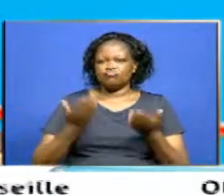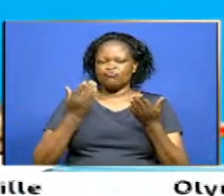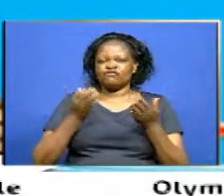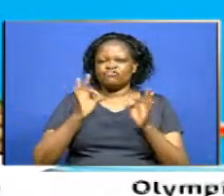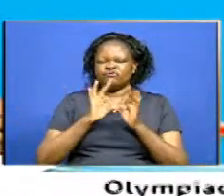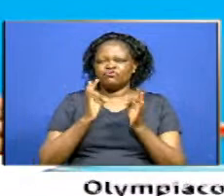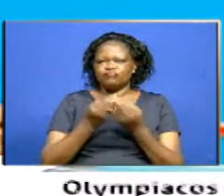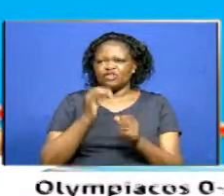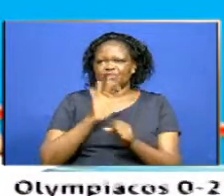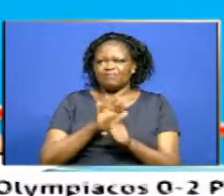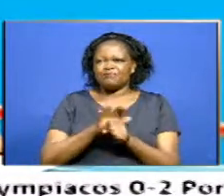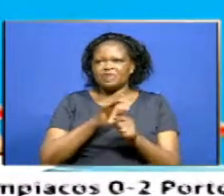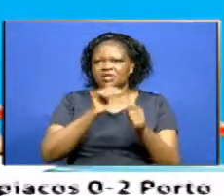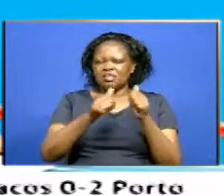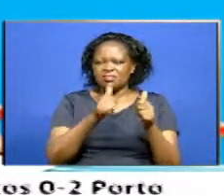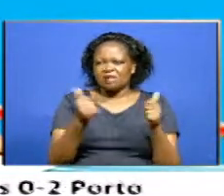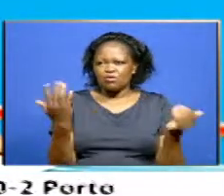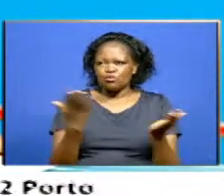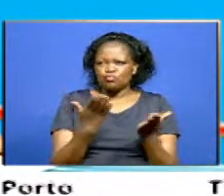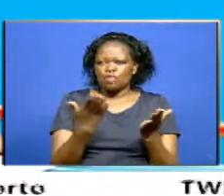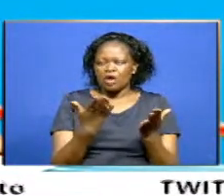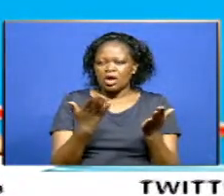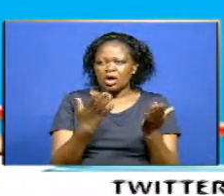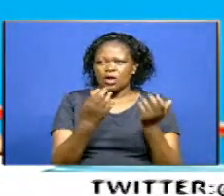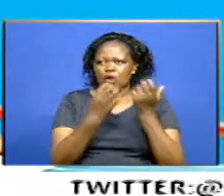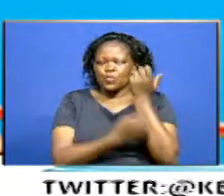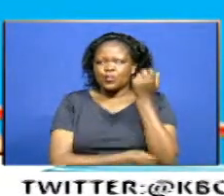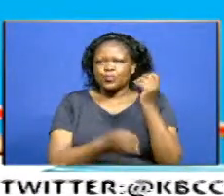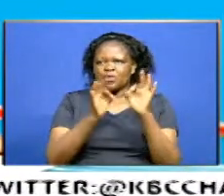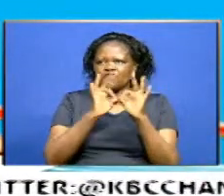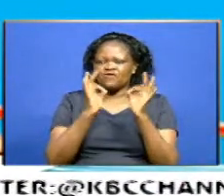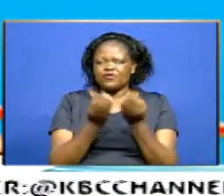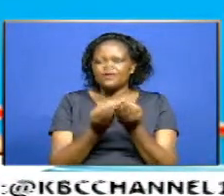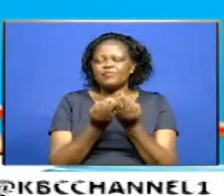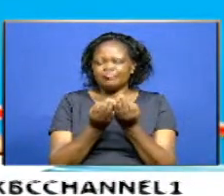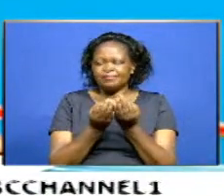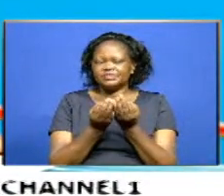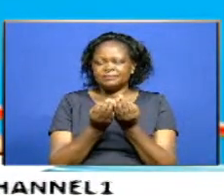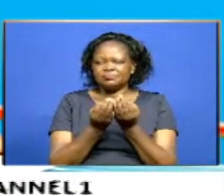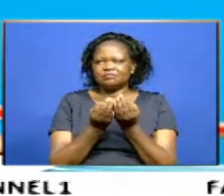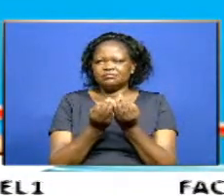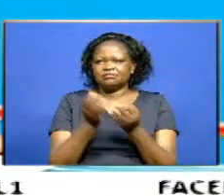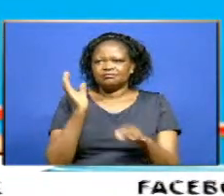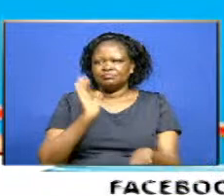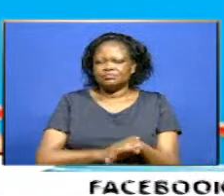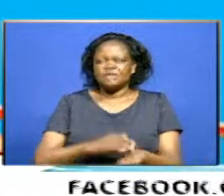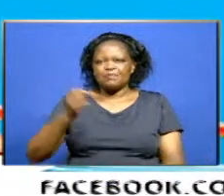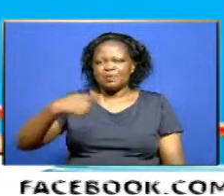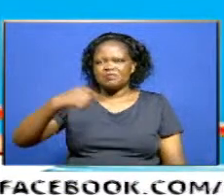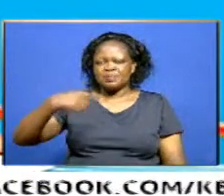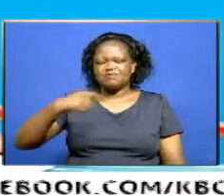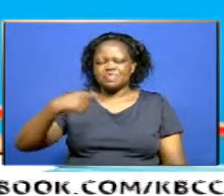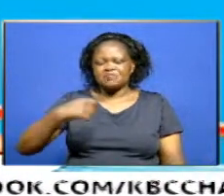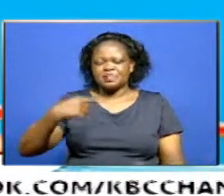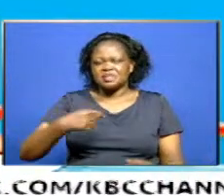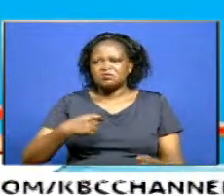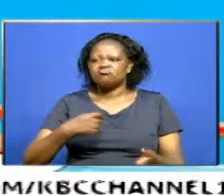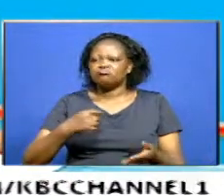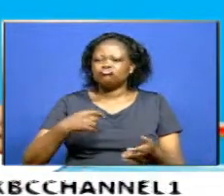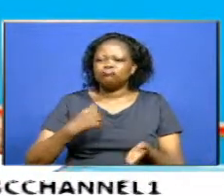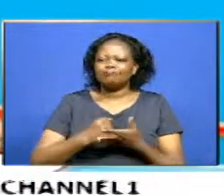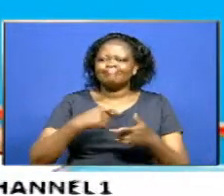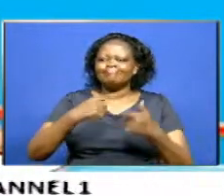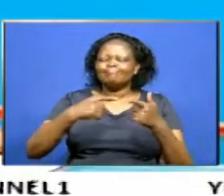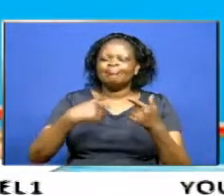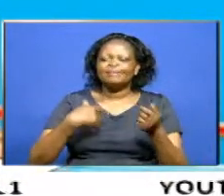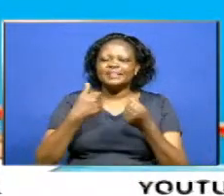so much, where, poor families, receive a monthly stipend, to keep them going. There has been